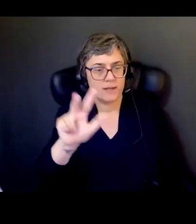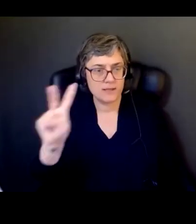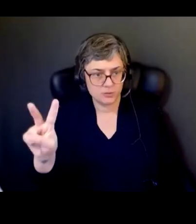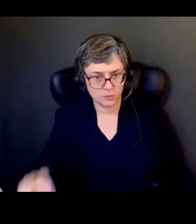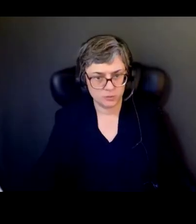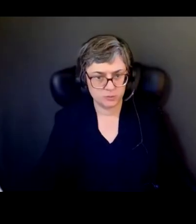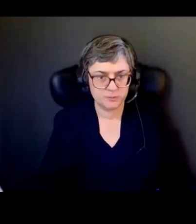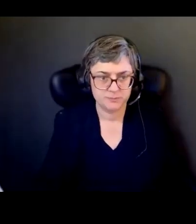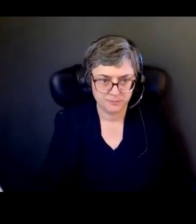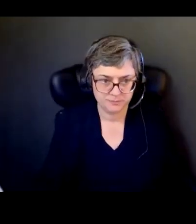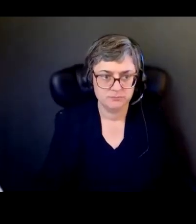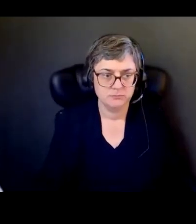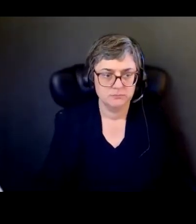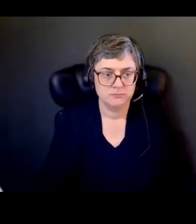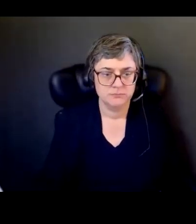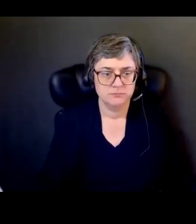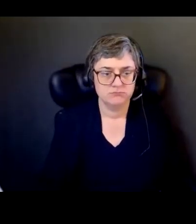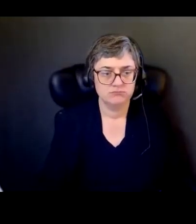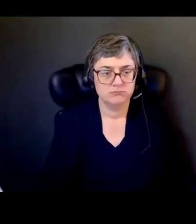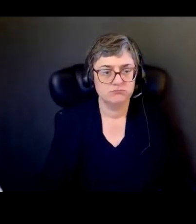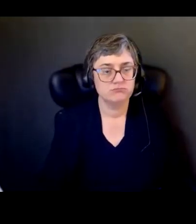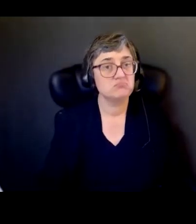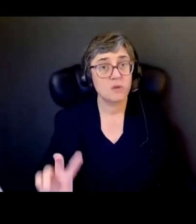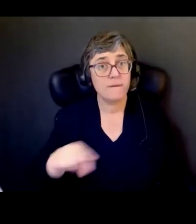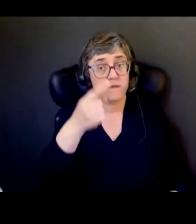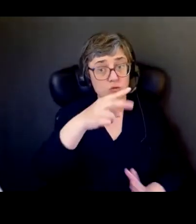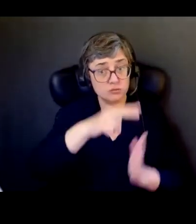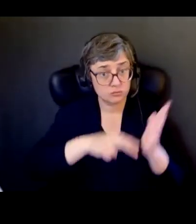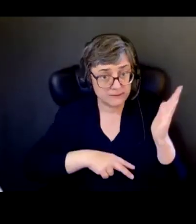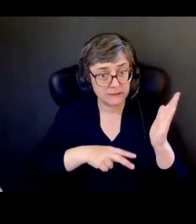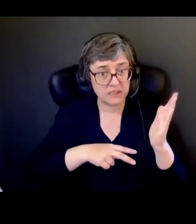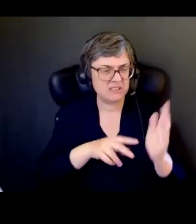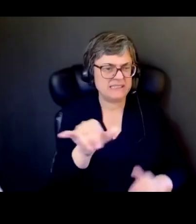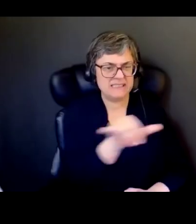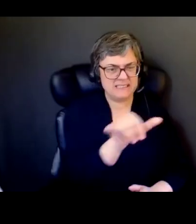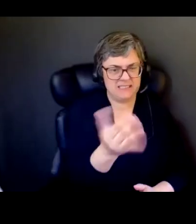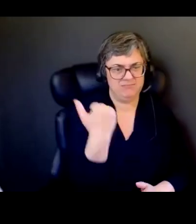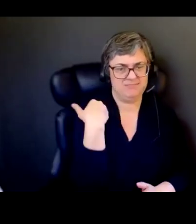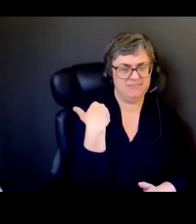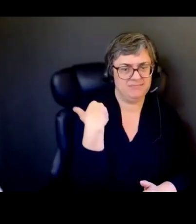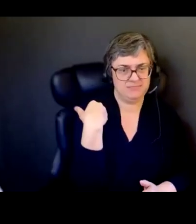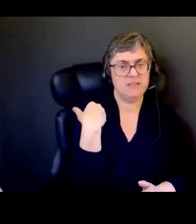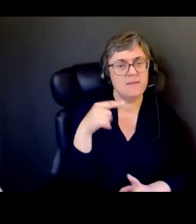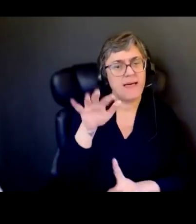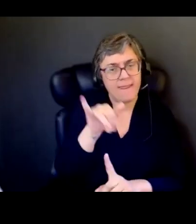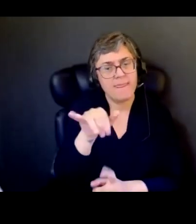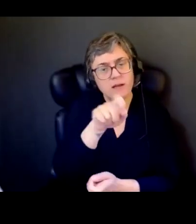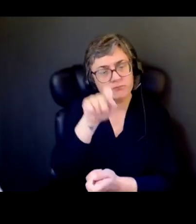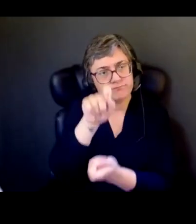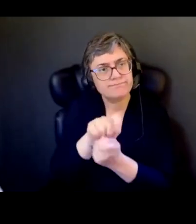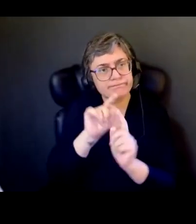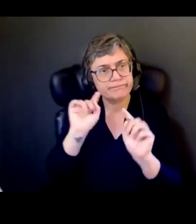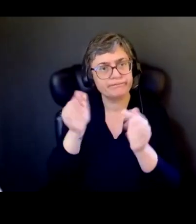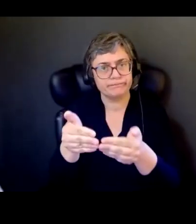reading, the offense would have applied, like Mr. Garrison's bill, to persons who are connected. So again,